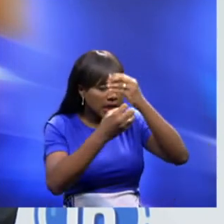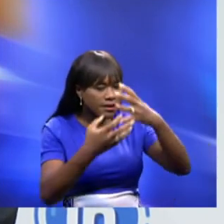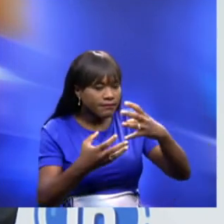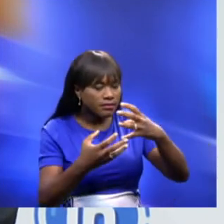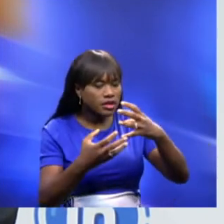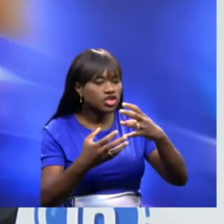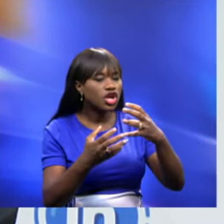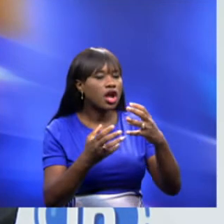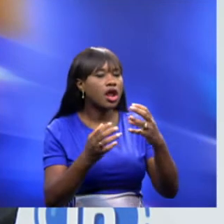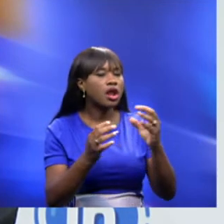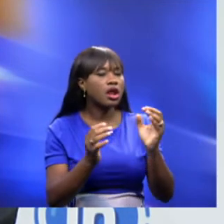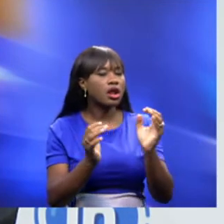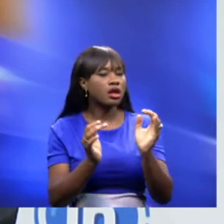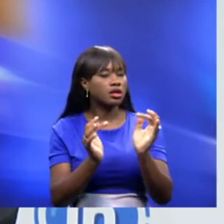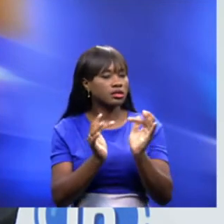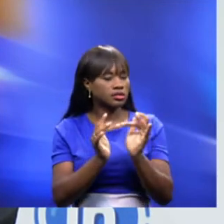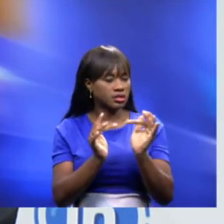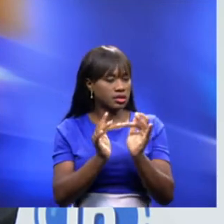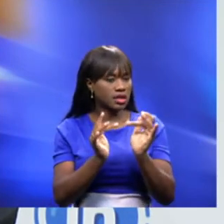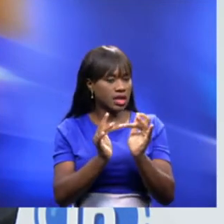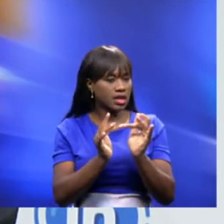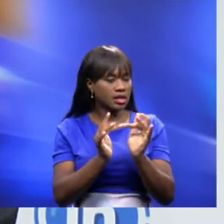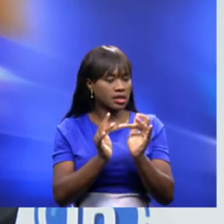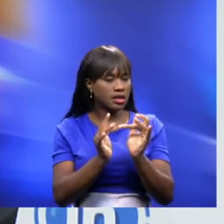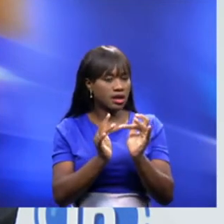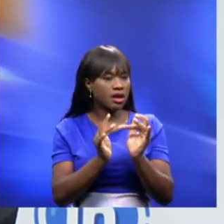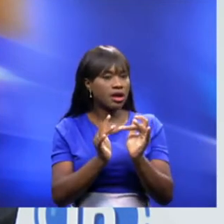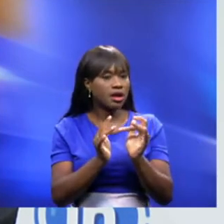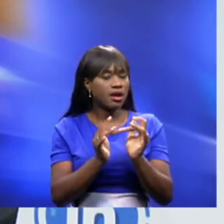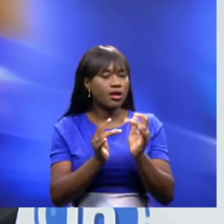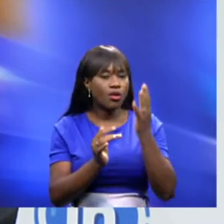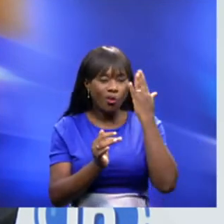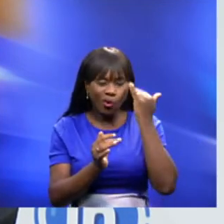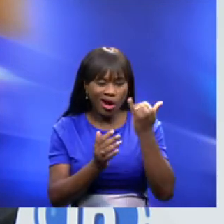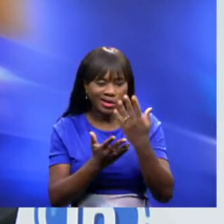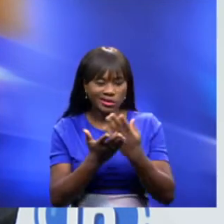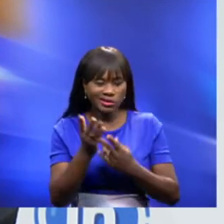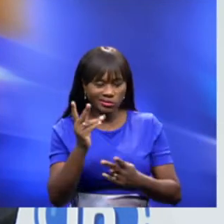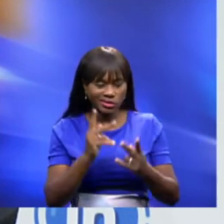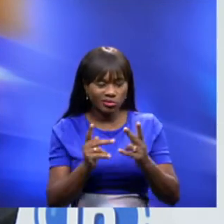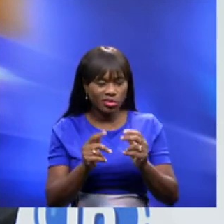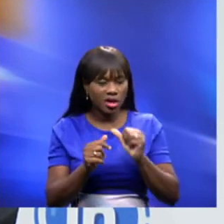situations because they are not taking the time to protect their